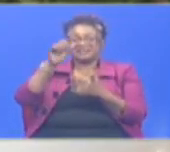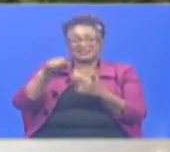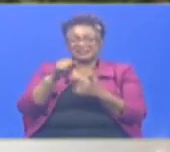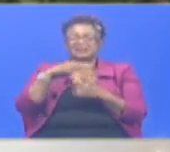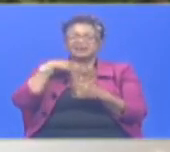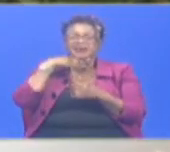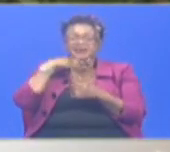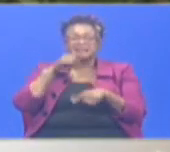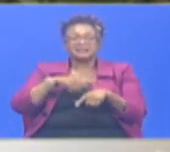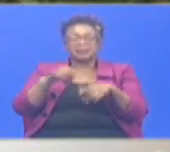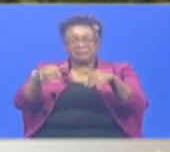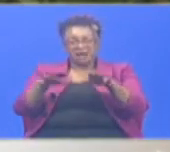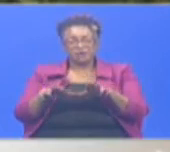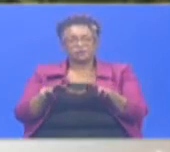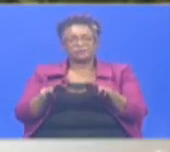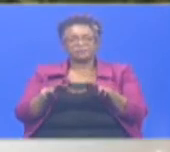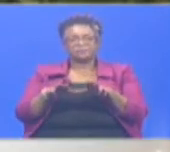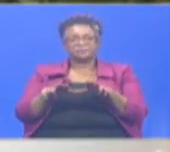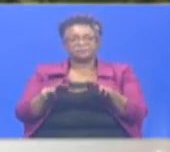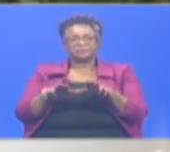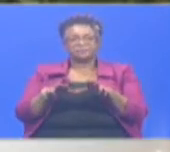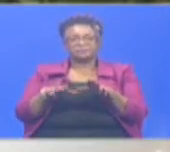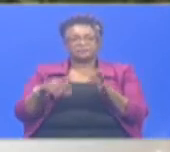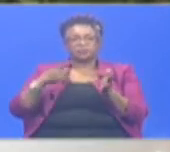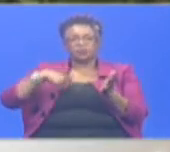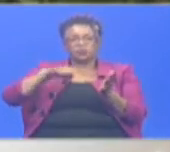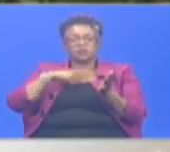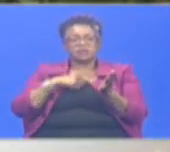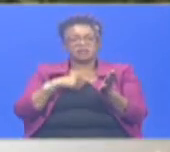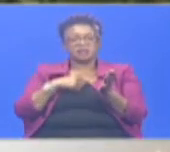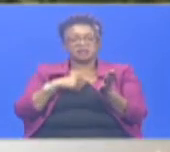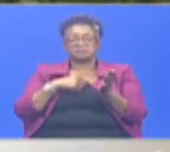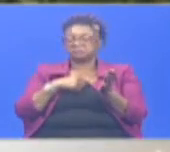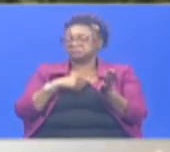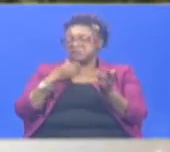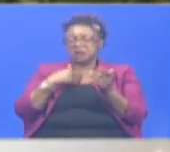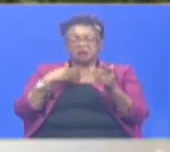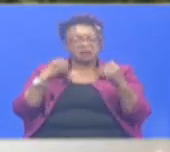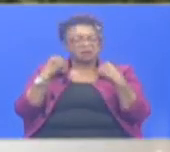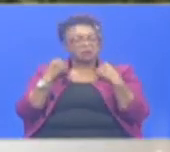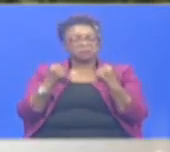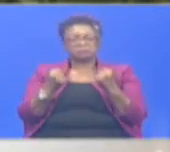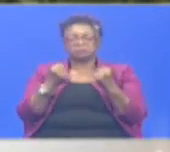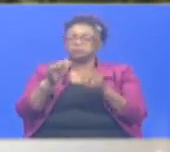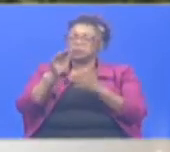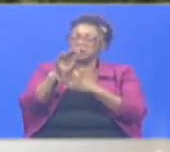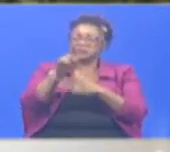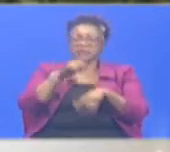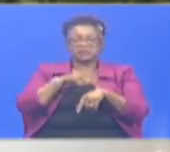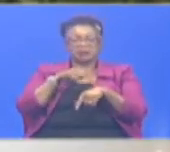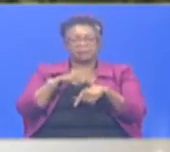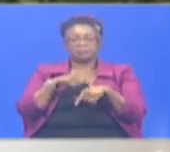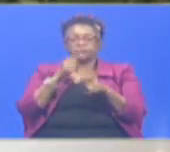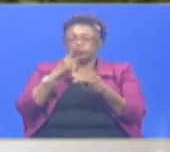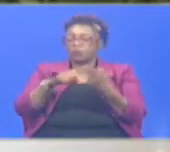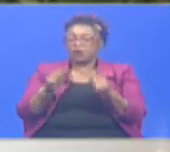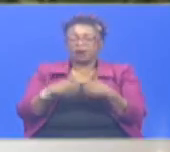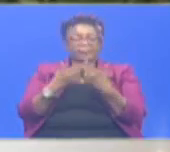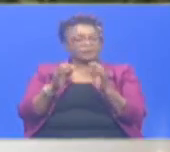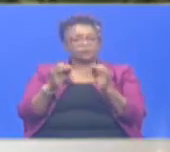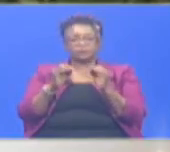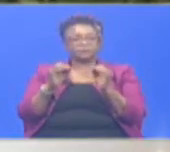mazishi sisa tunge kuwa na uwezo hata kuuliza wakati huo vile lifanyika,